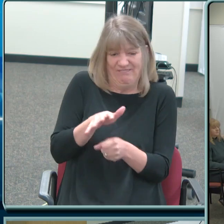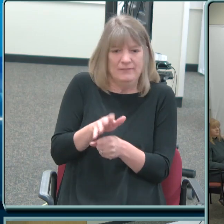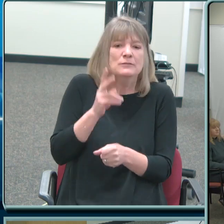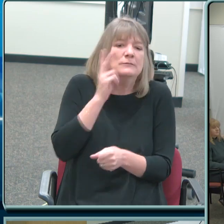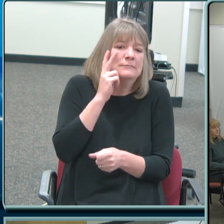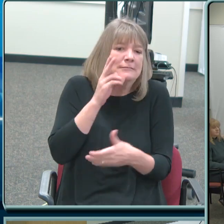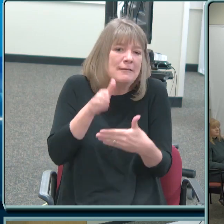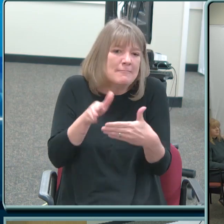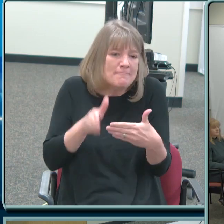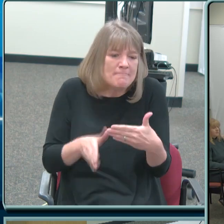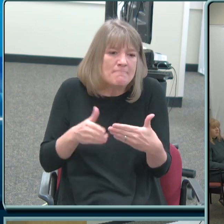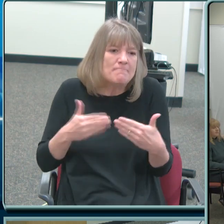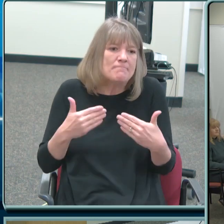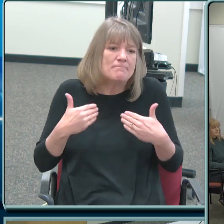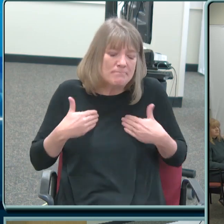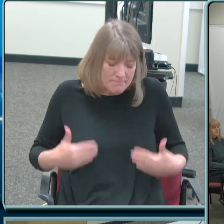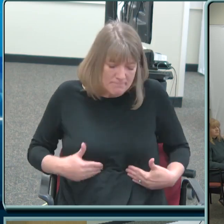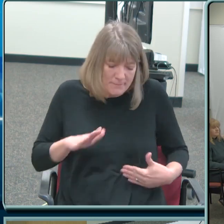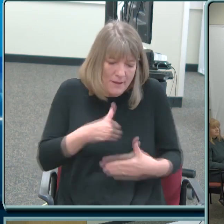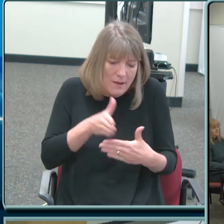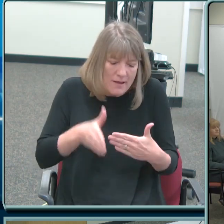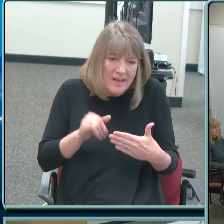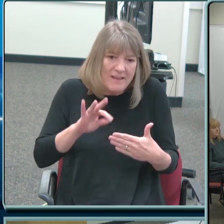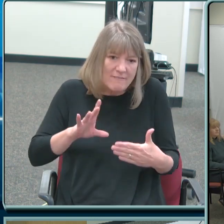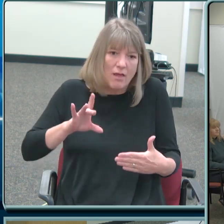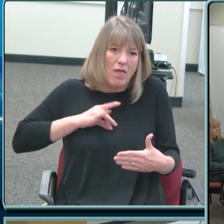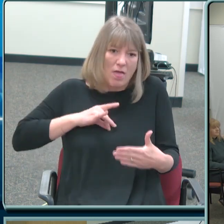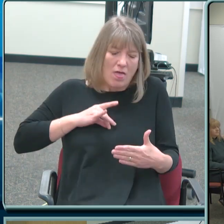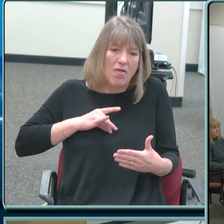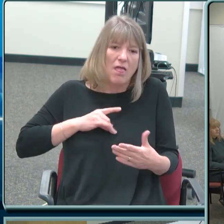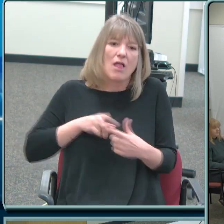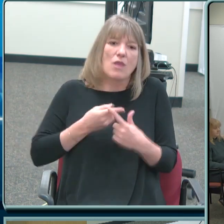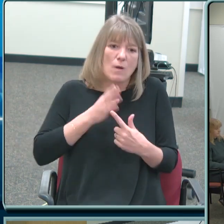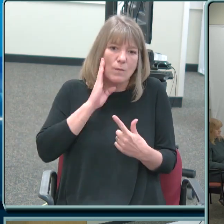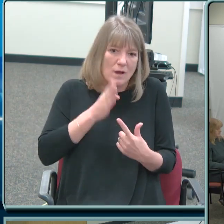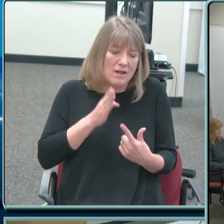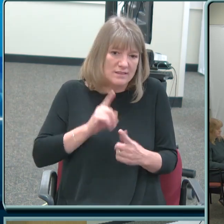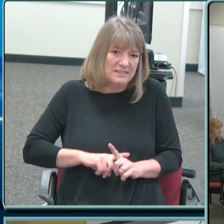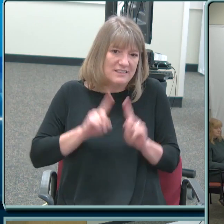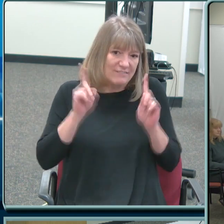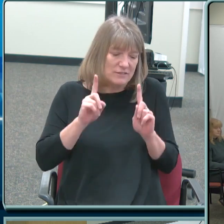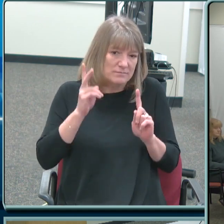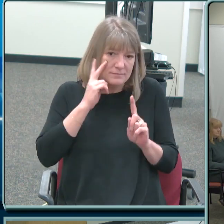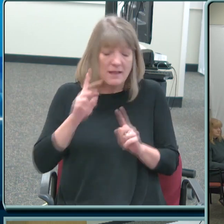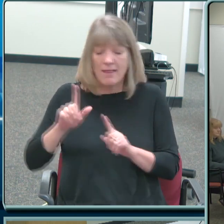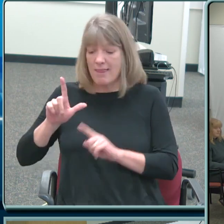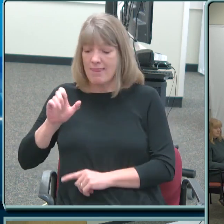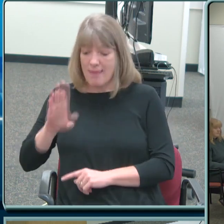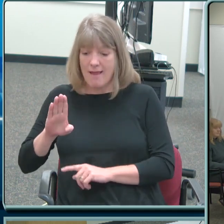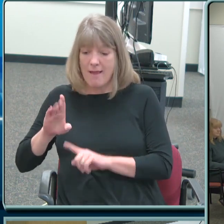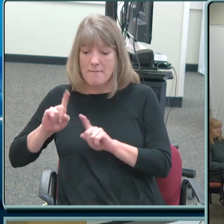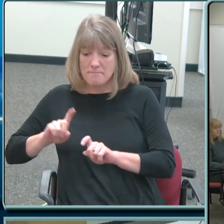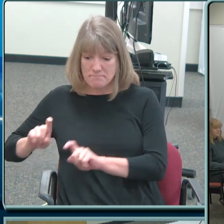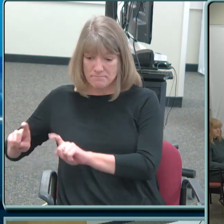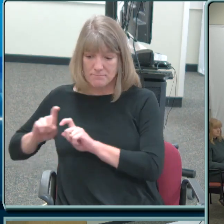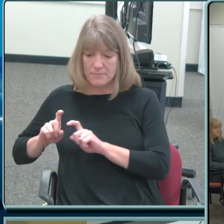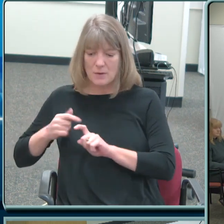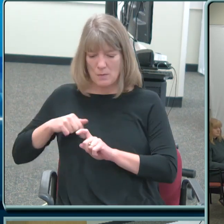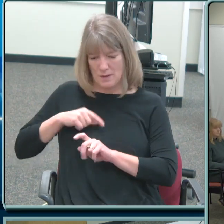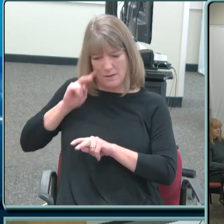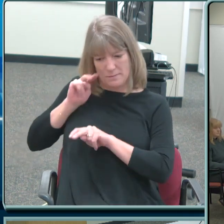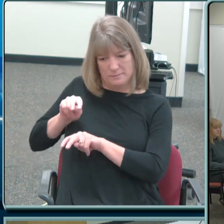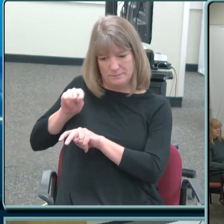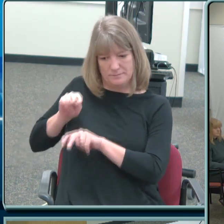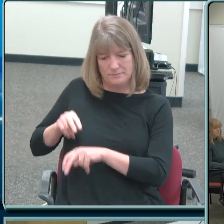outcomes, right, the health outcomes of people infected with this variant will end up being different, even though in the laboratory there are things that we're paying